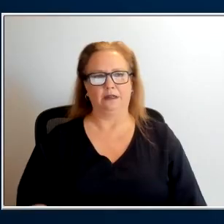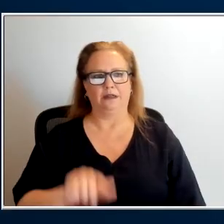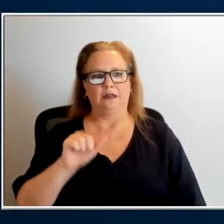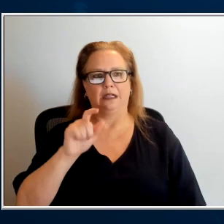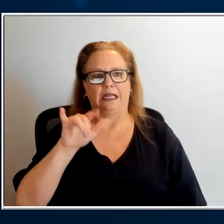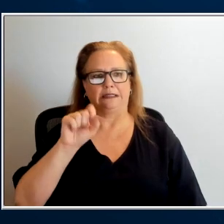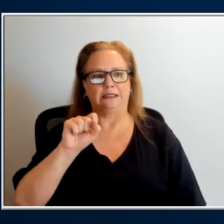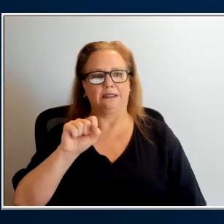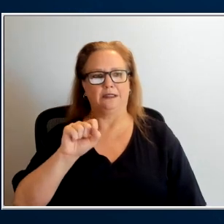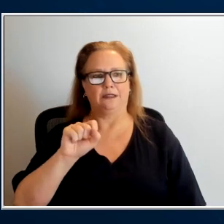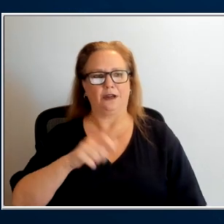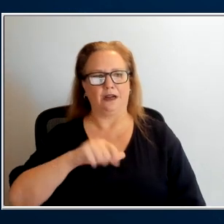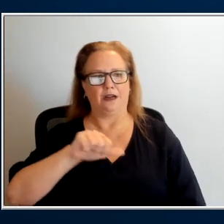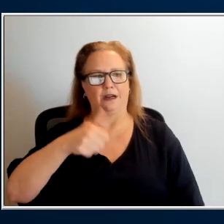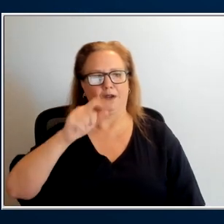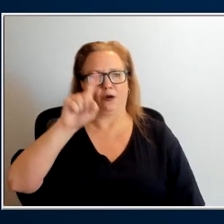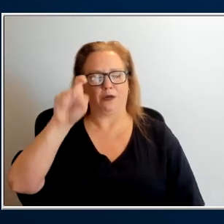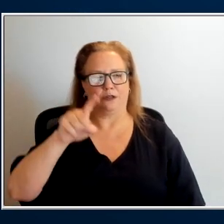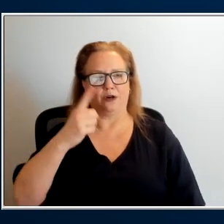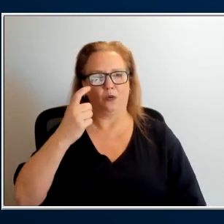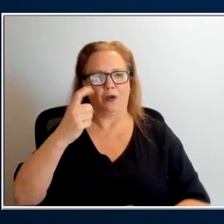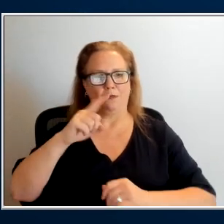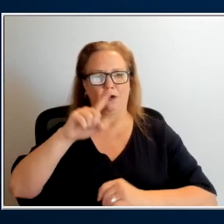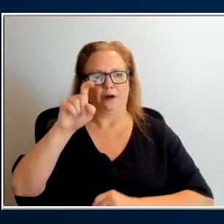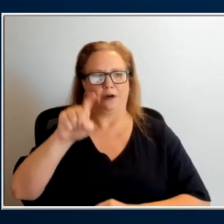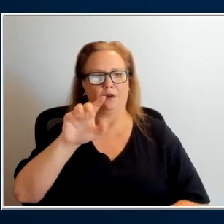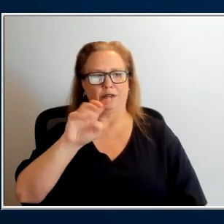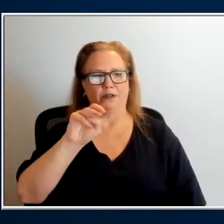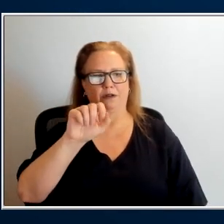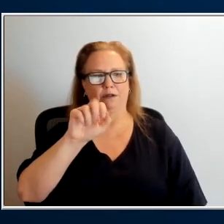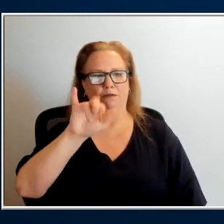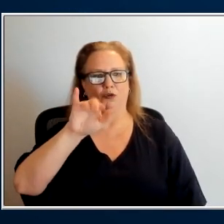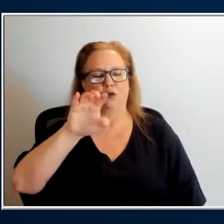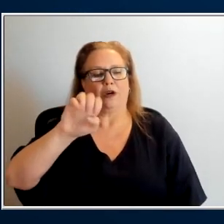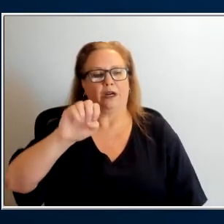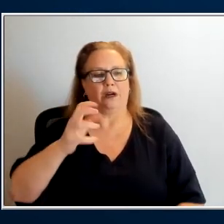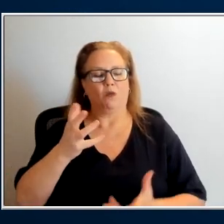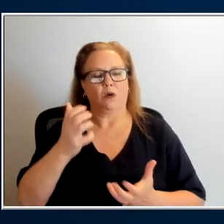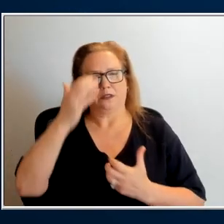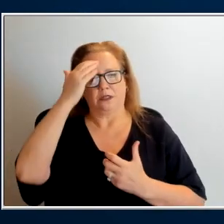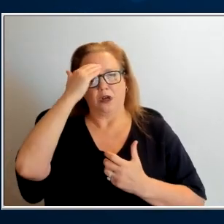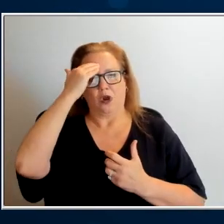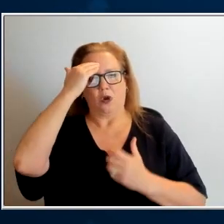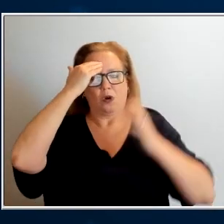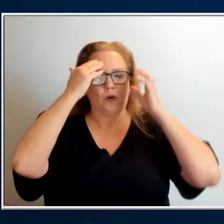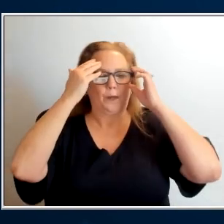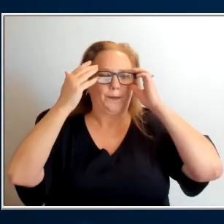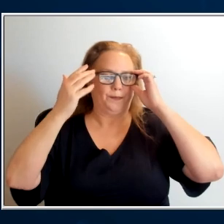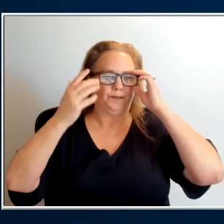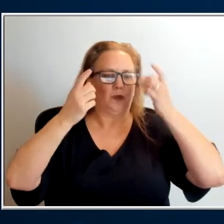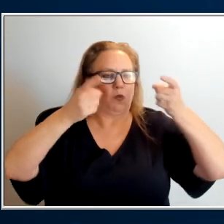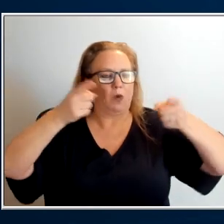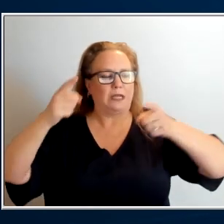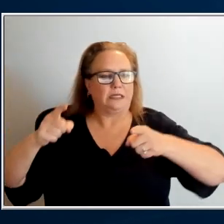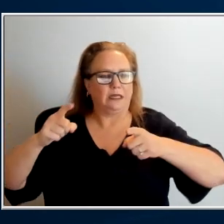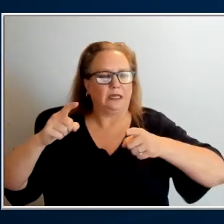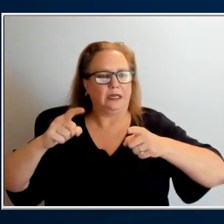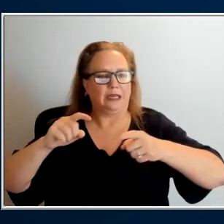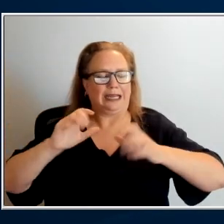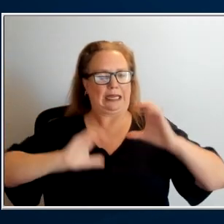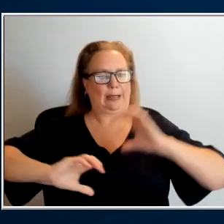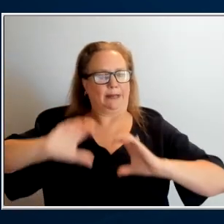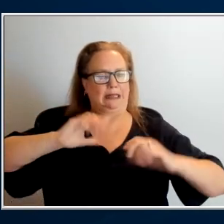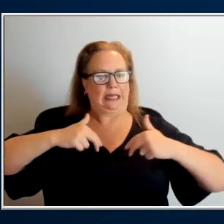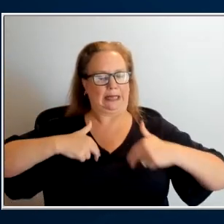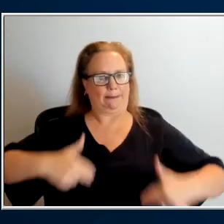probably have another question to ask. One more question from Marie. Marie would love to know what is happening chemically in the